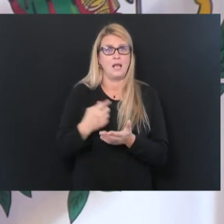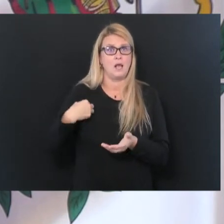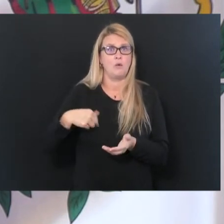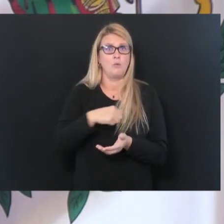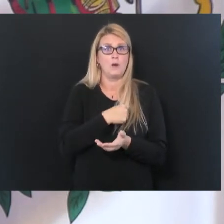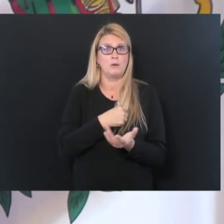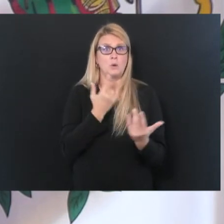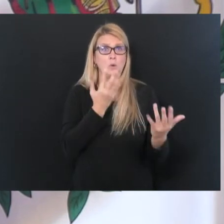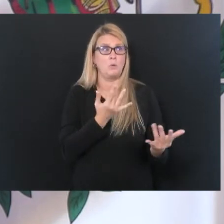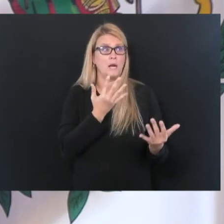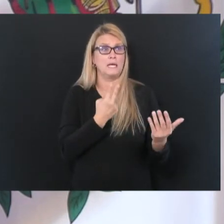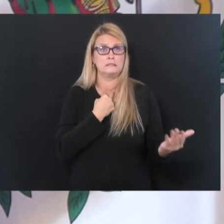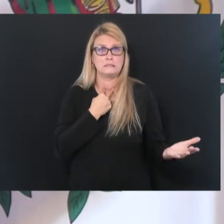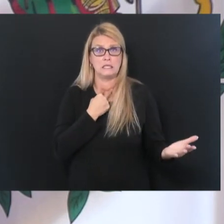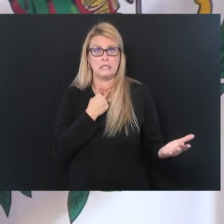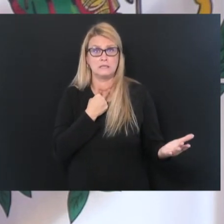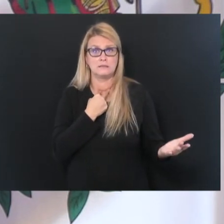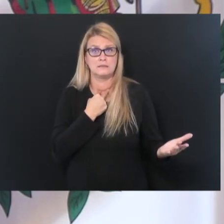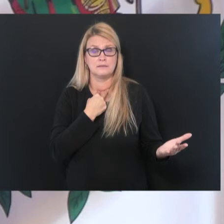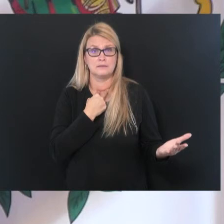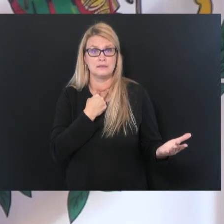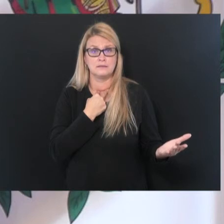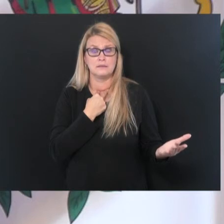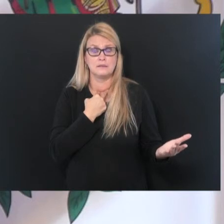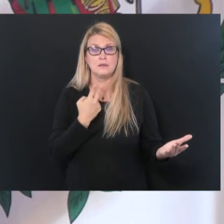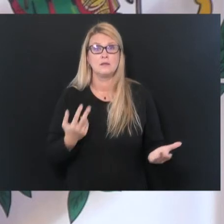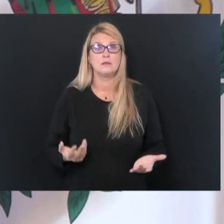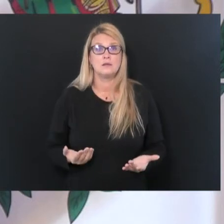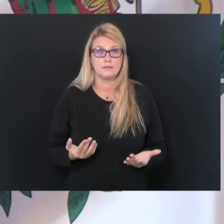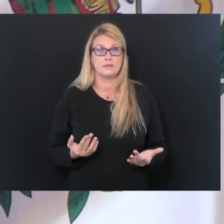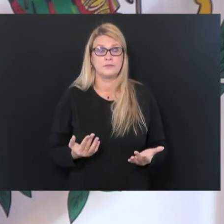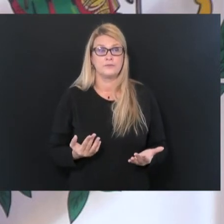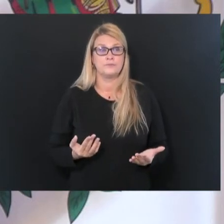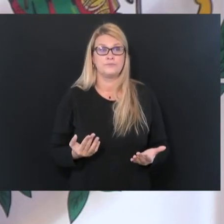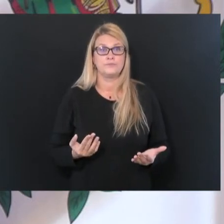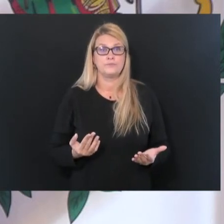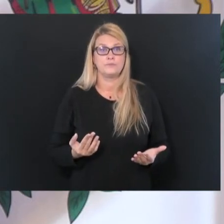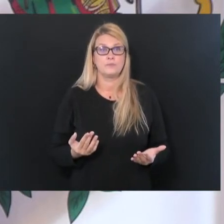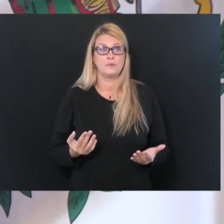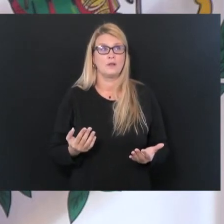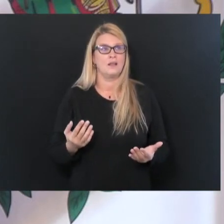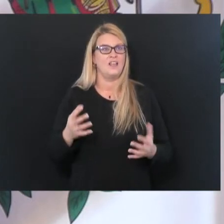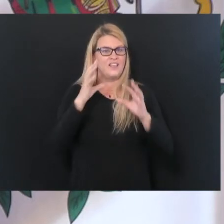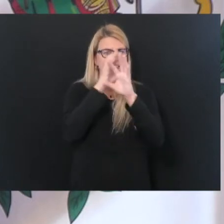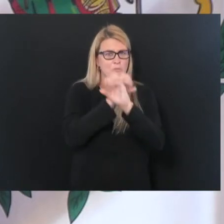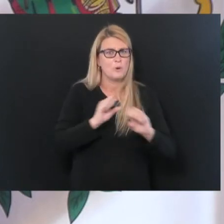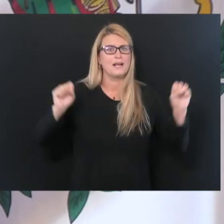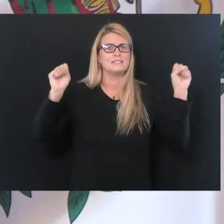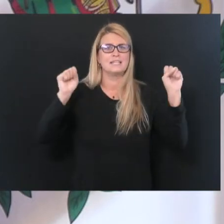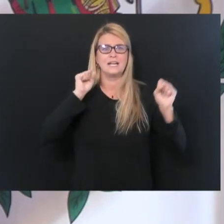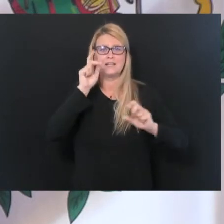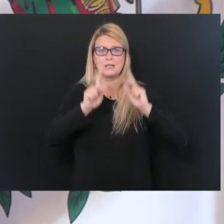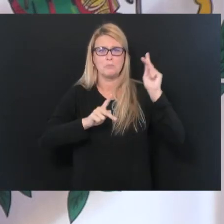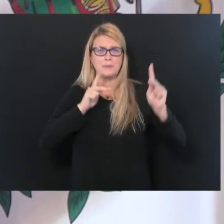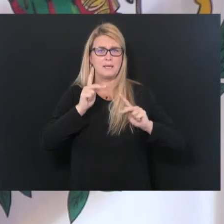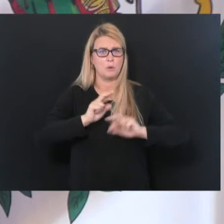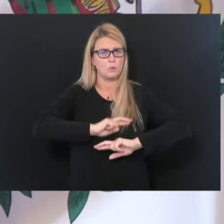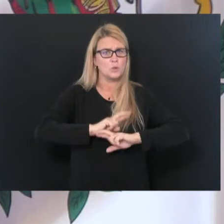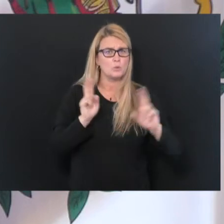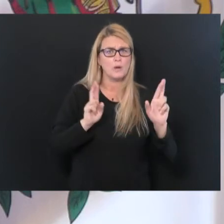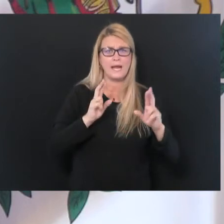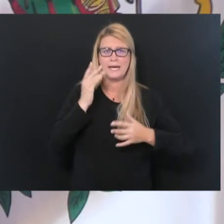in one whale of a mess, and our president and all these people moved on it like you